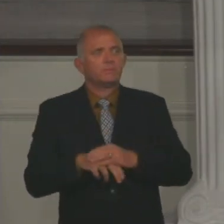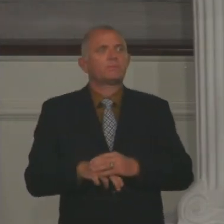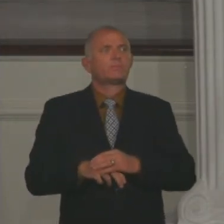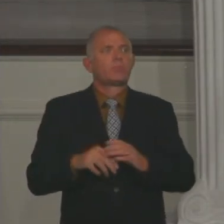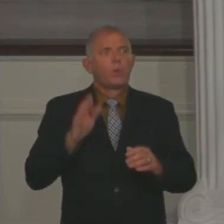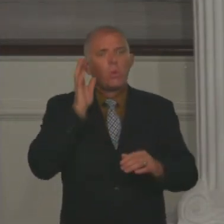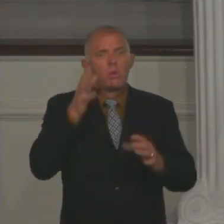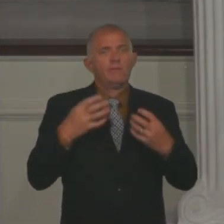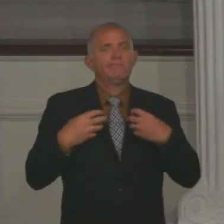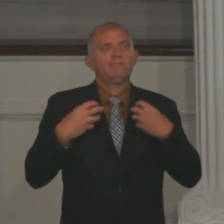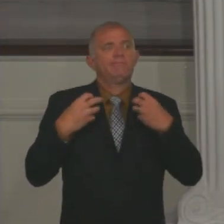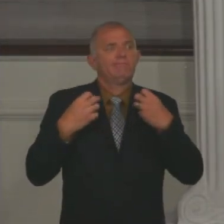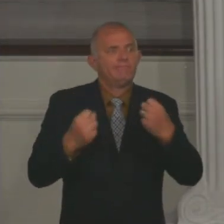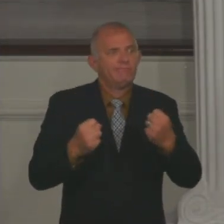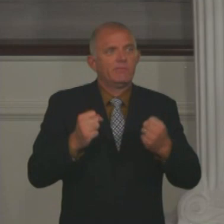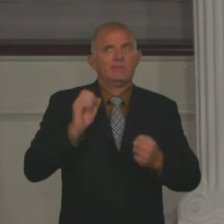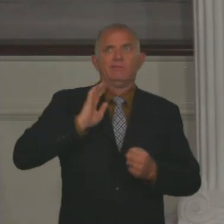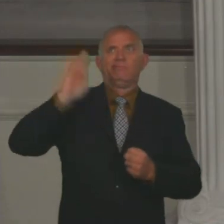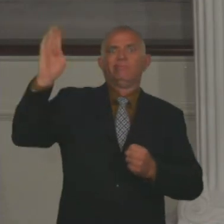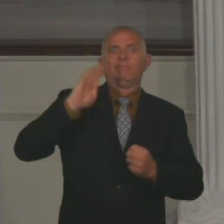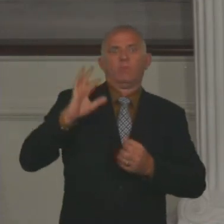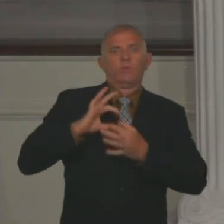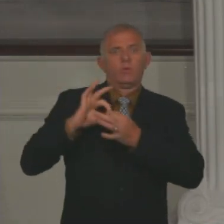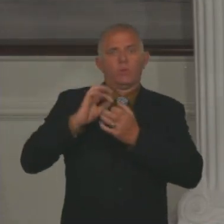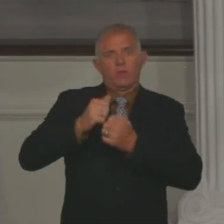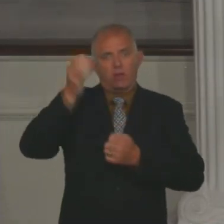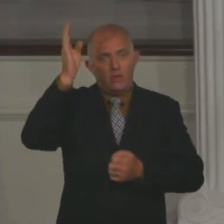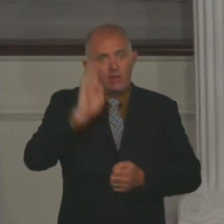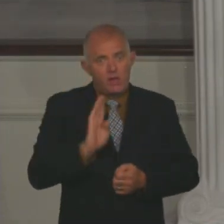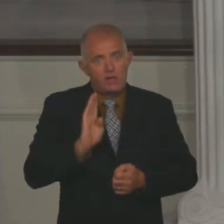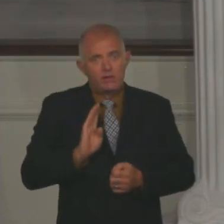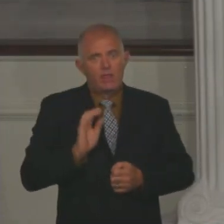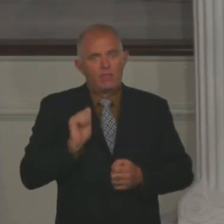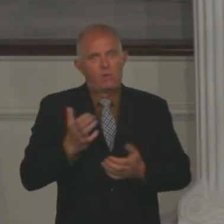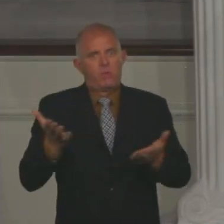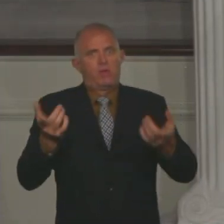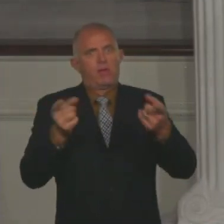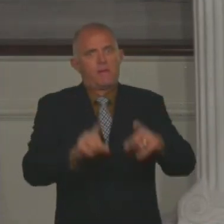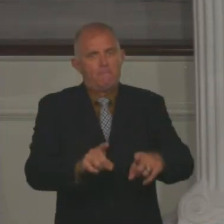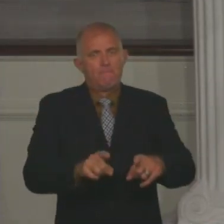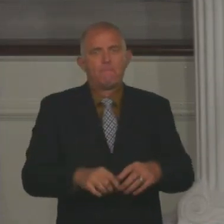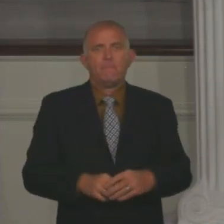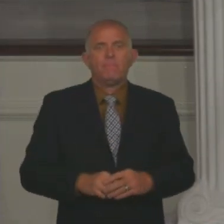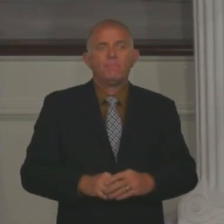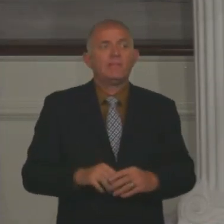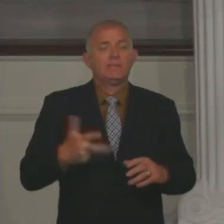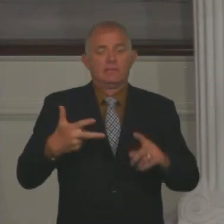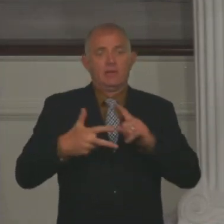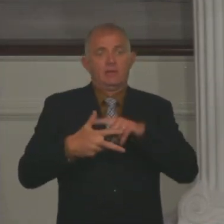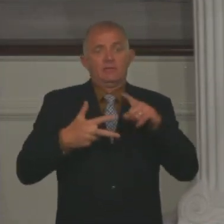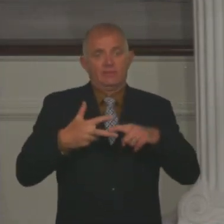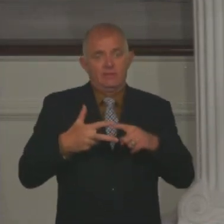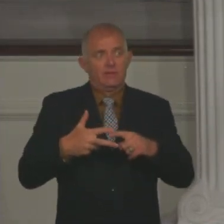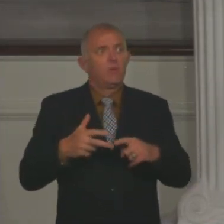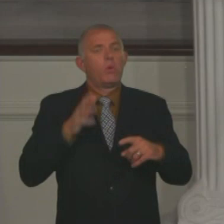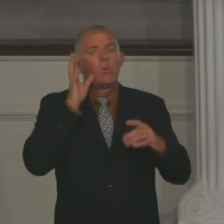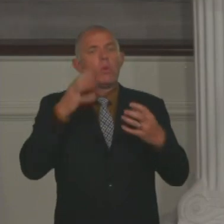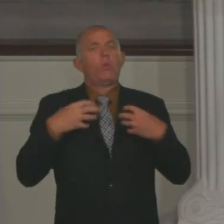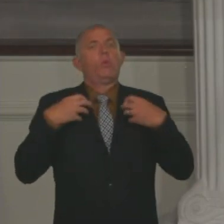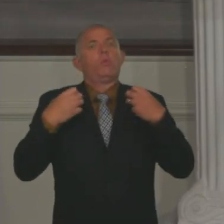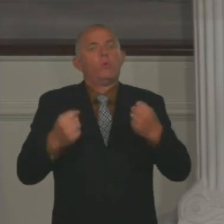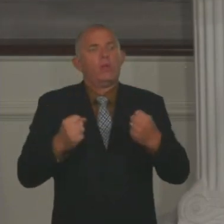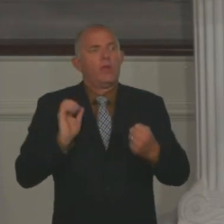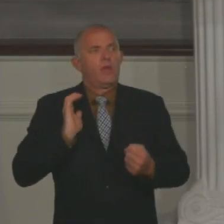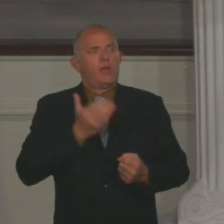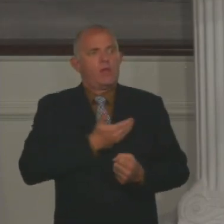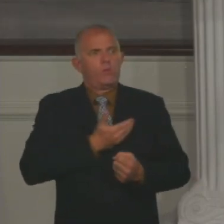our vertical relationship with God. That's what happens. Number two, we strengthen our